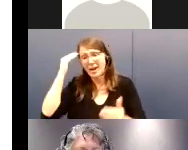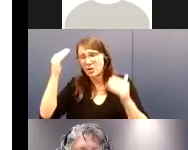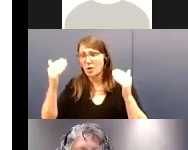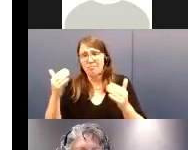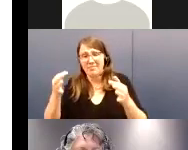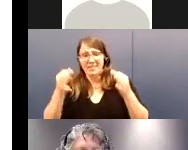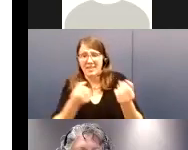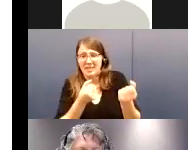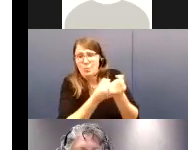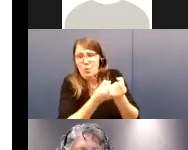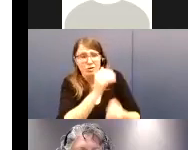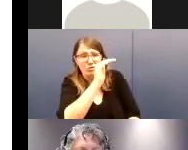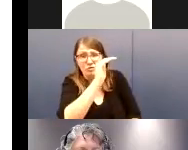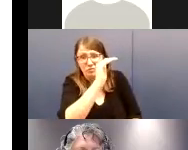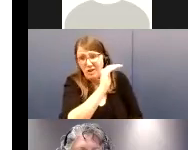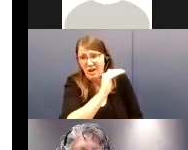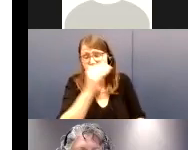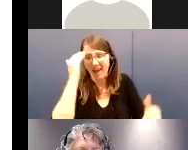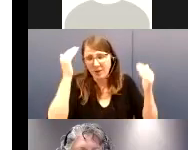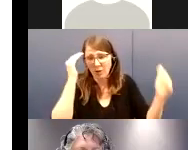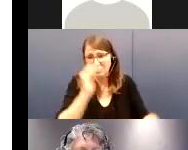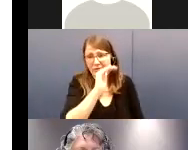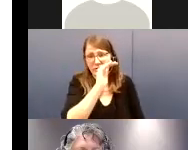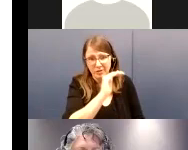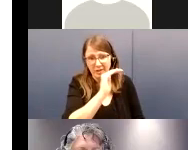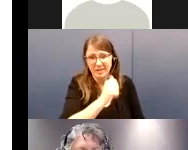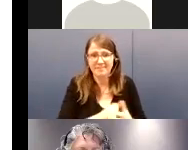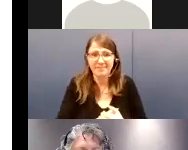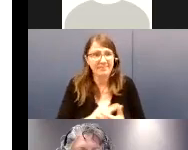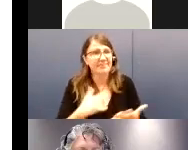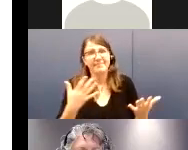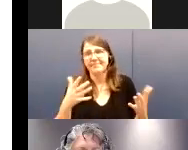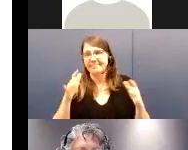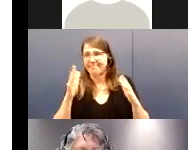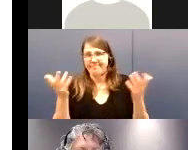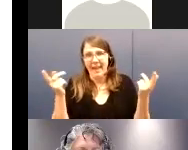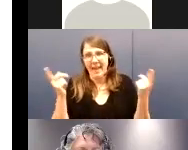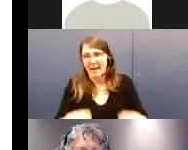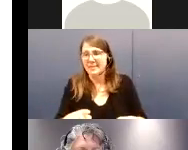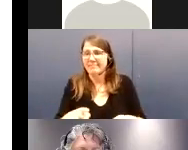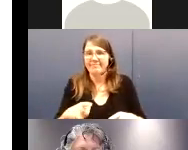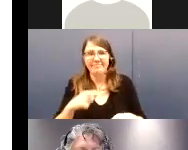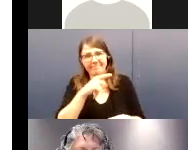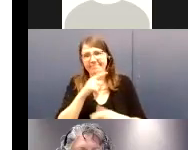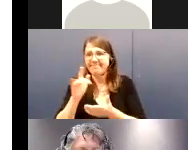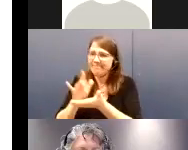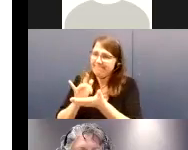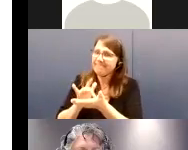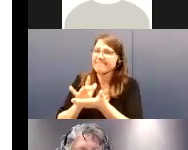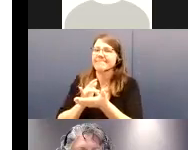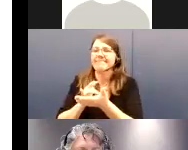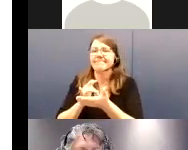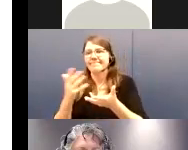this kind of was a cycle and went on for a while, the parent had to sell the house. The only way to get the child out of the